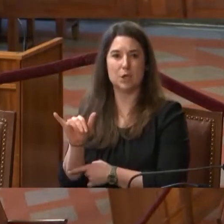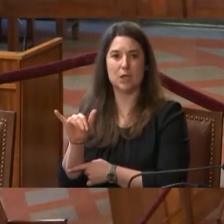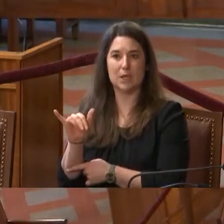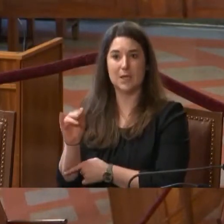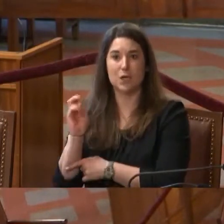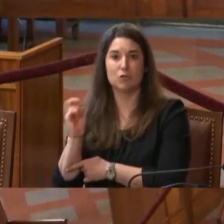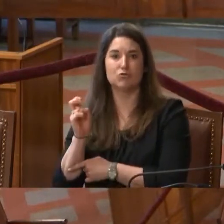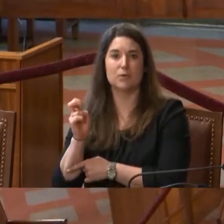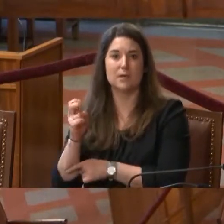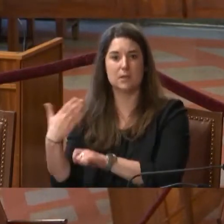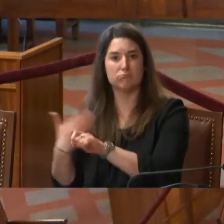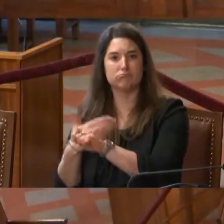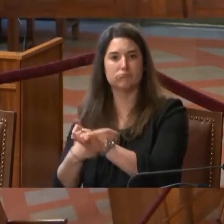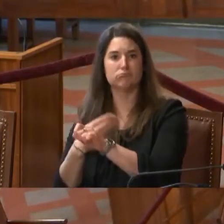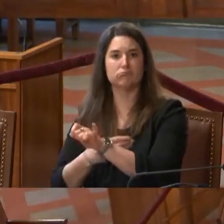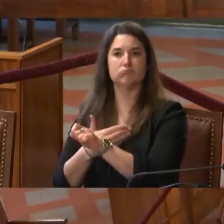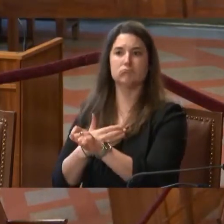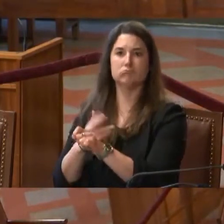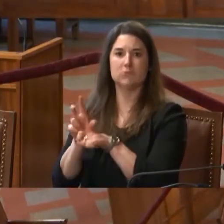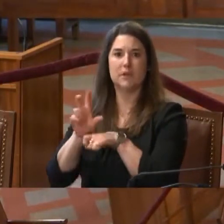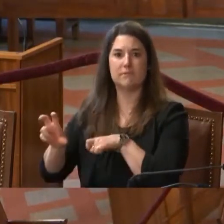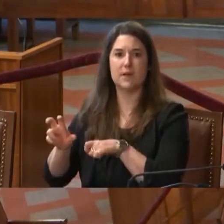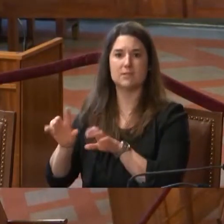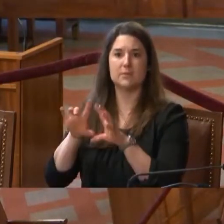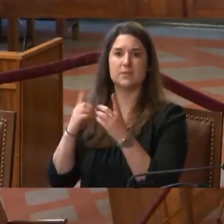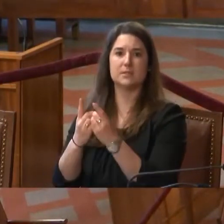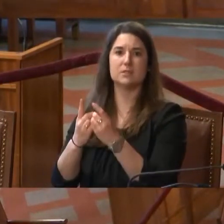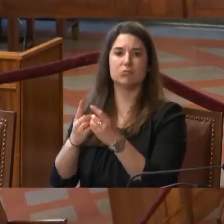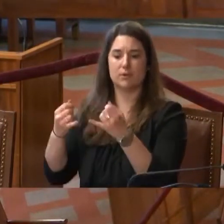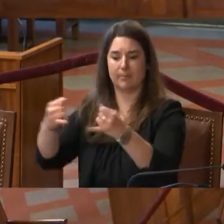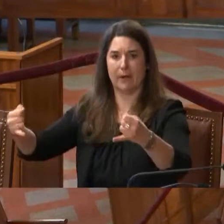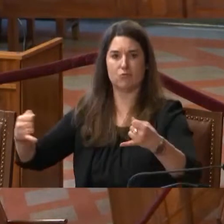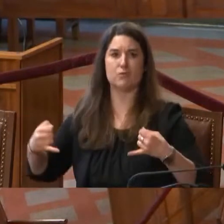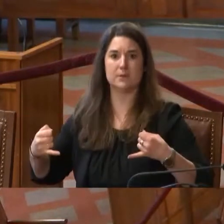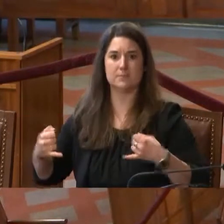Transit Revitalization Investment District boundary.